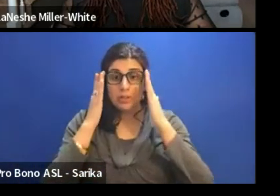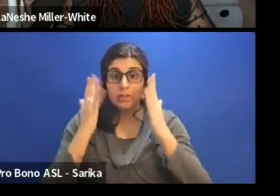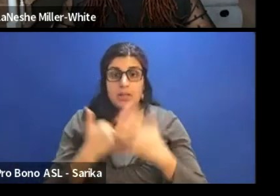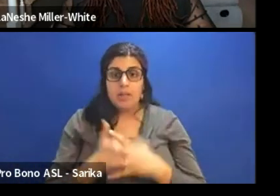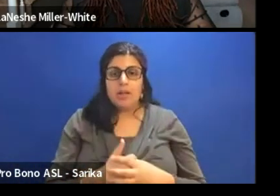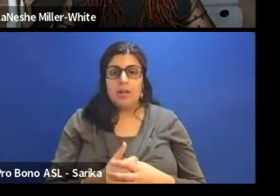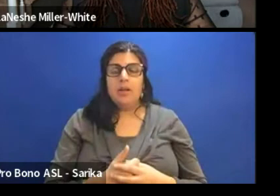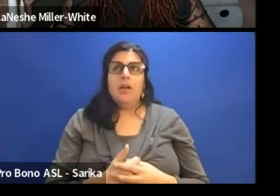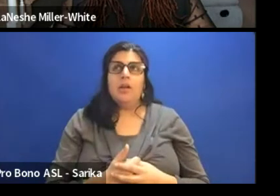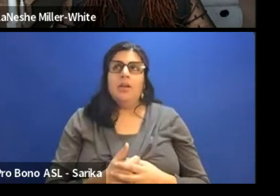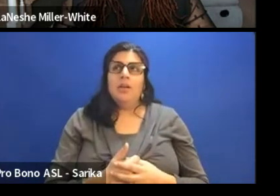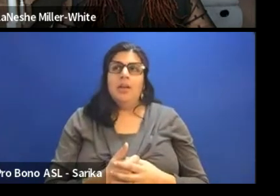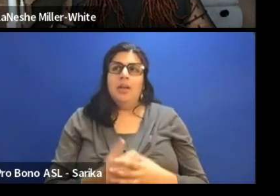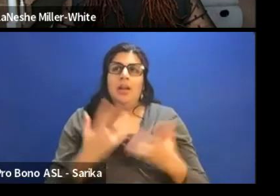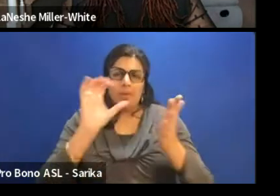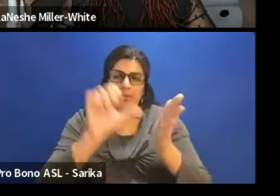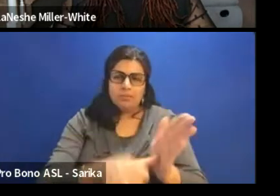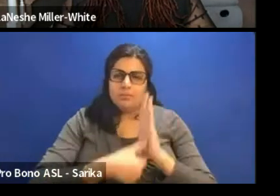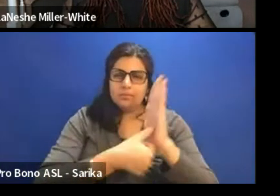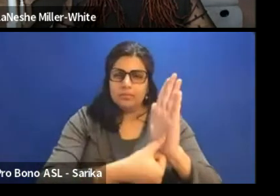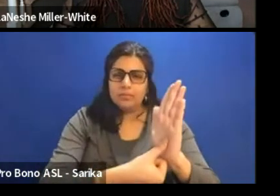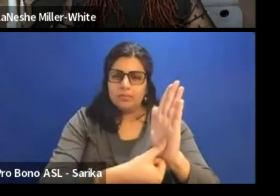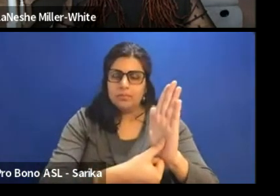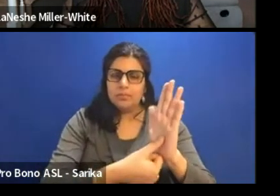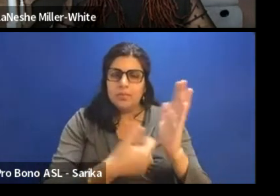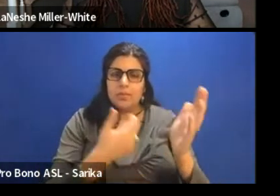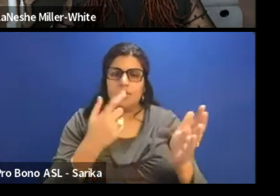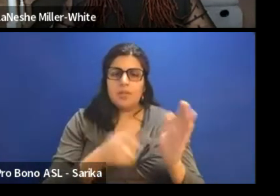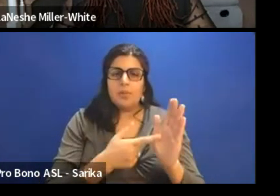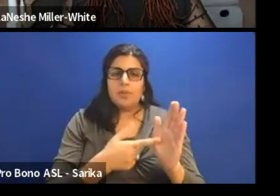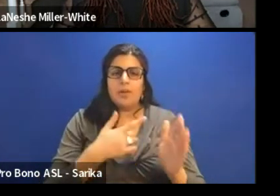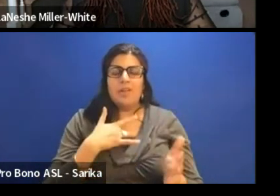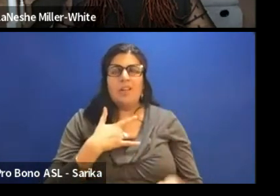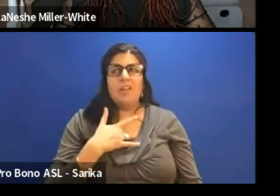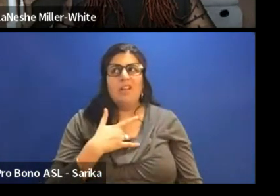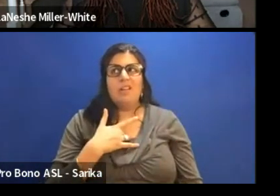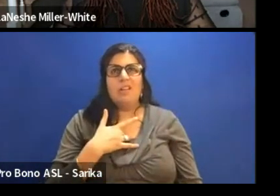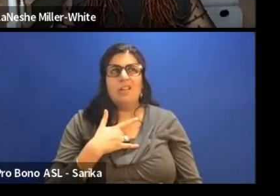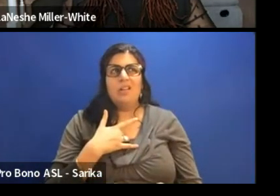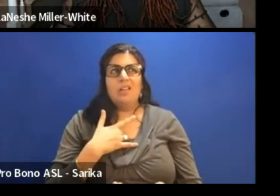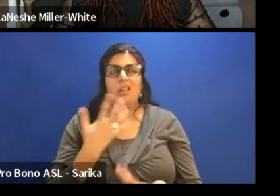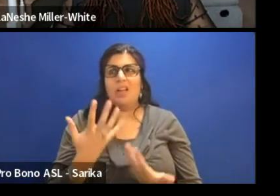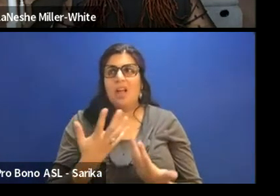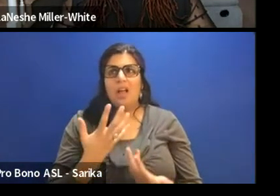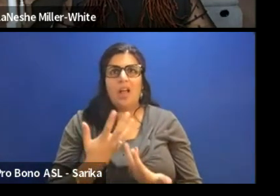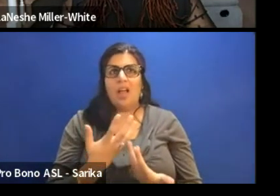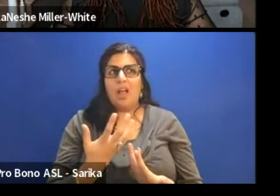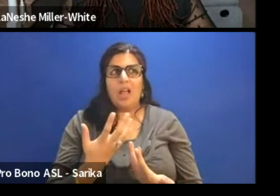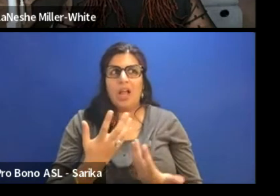And I think I just want to highlight that, because I think maybe sometimes you think you have to do these,